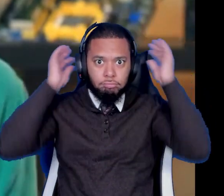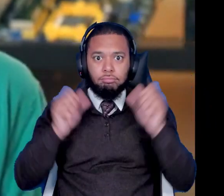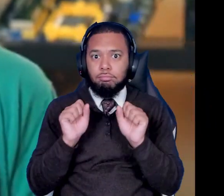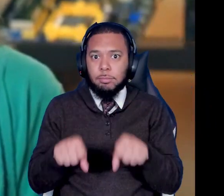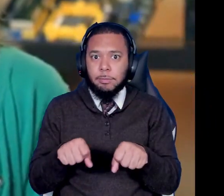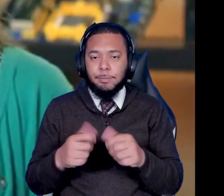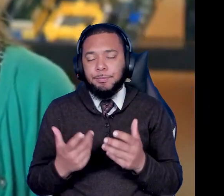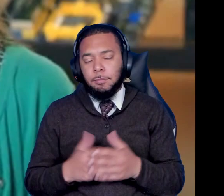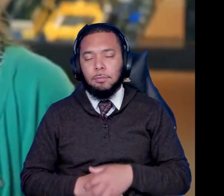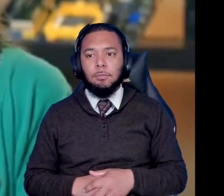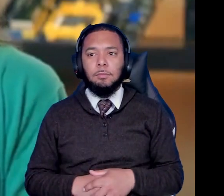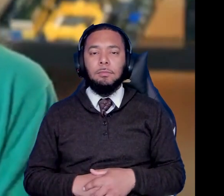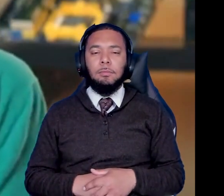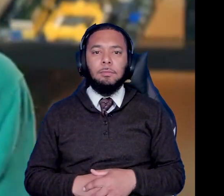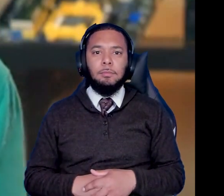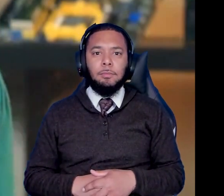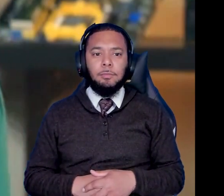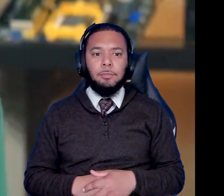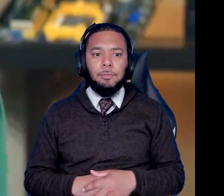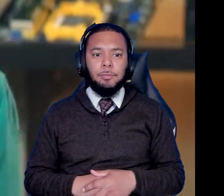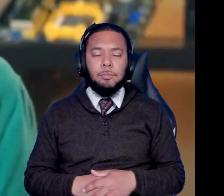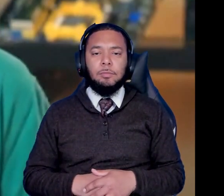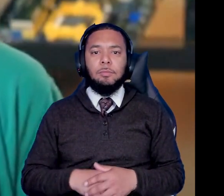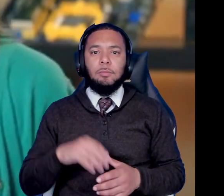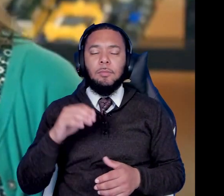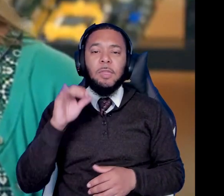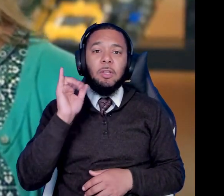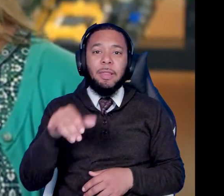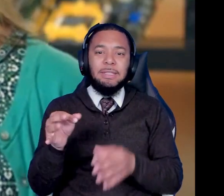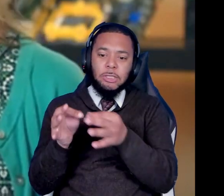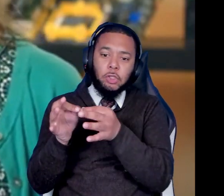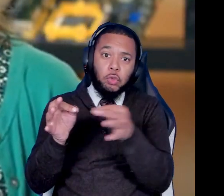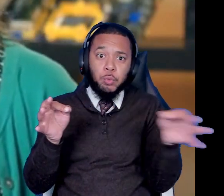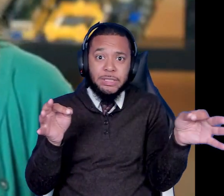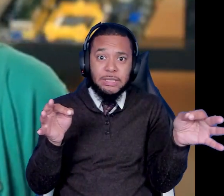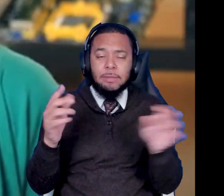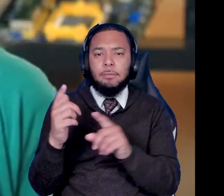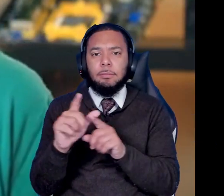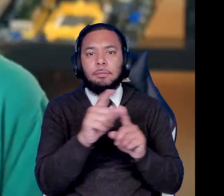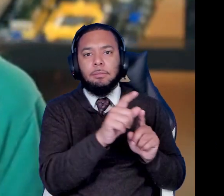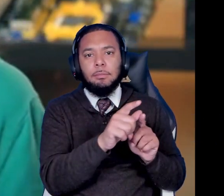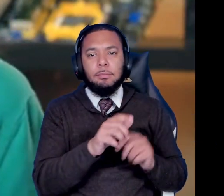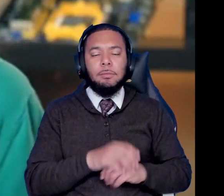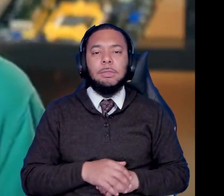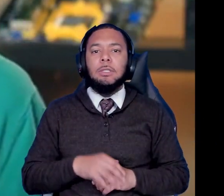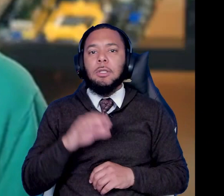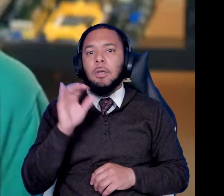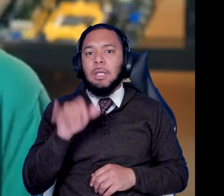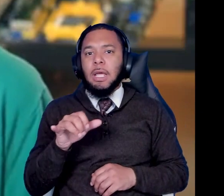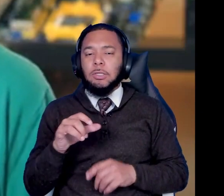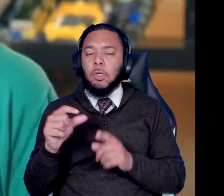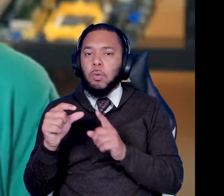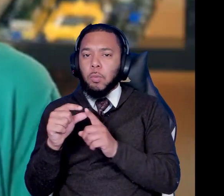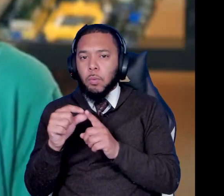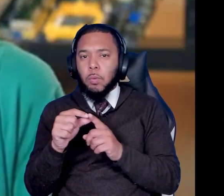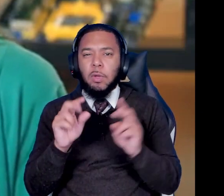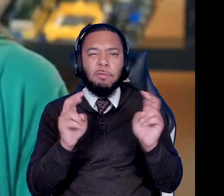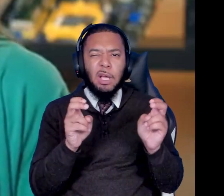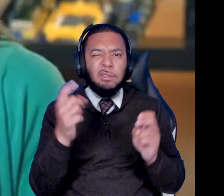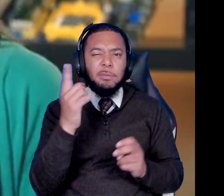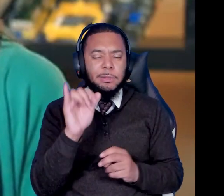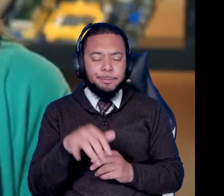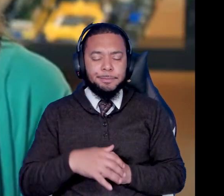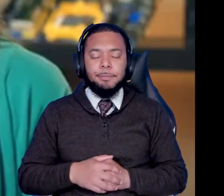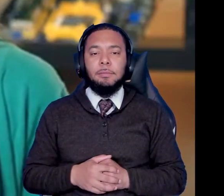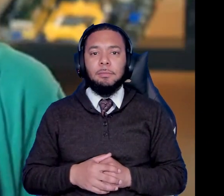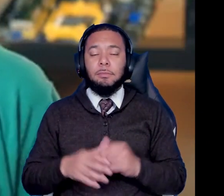whatever. This is a string of characters, and so that's a word or a phrase, something like that.